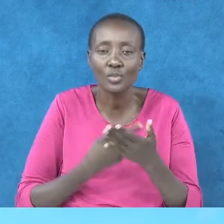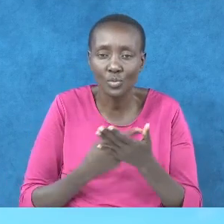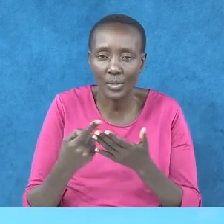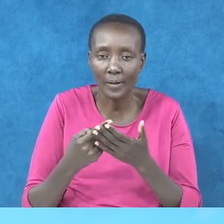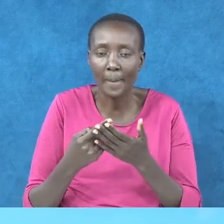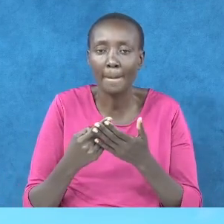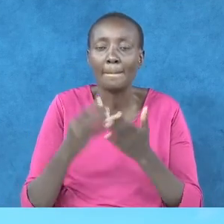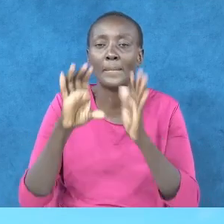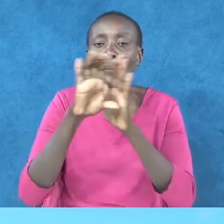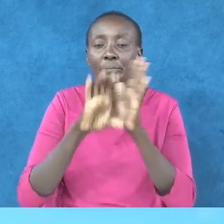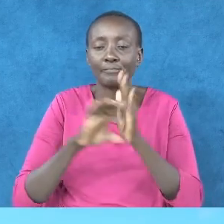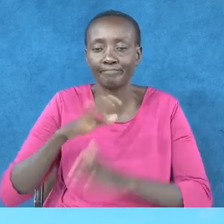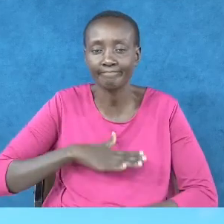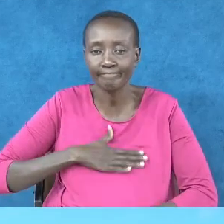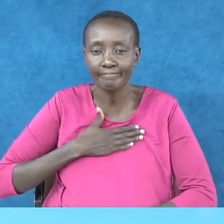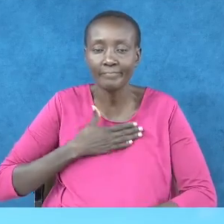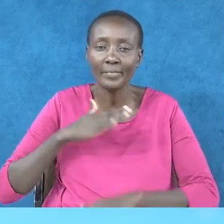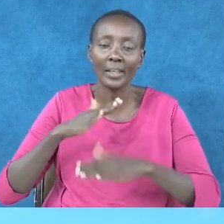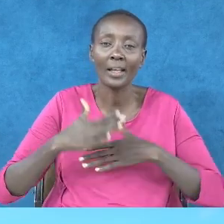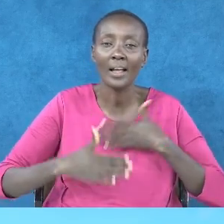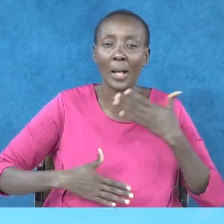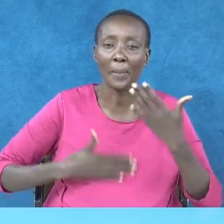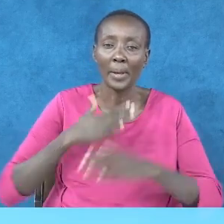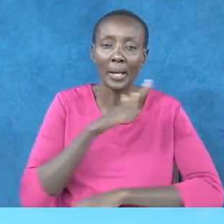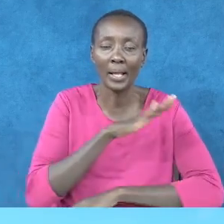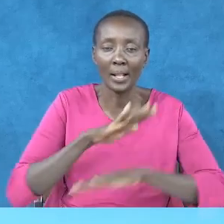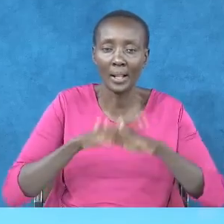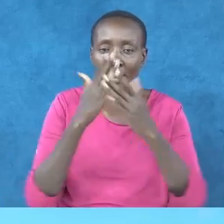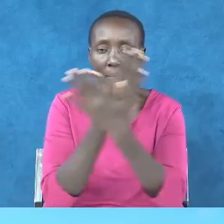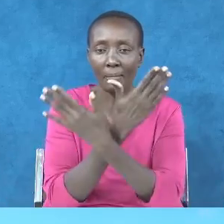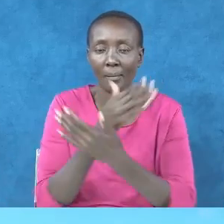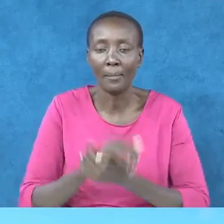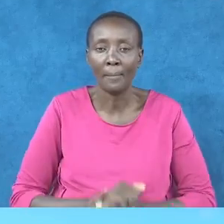My Constitution. Have yourselves a pleasant evening. Good night.